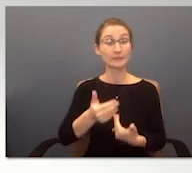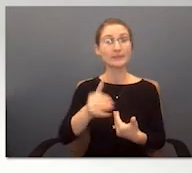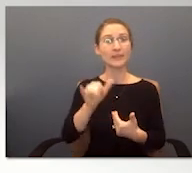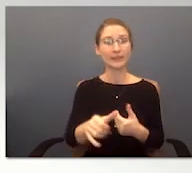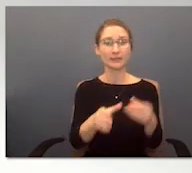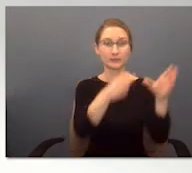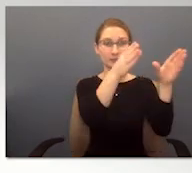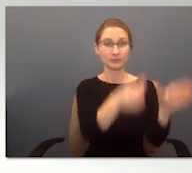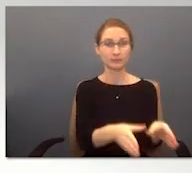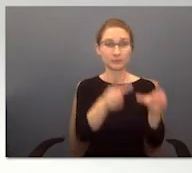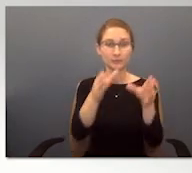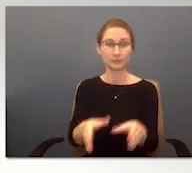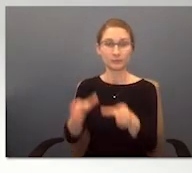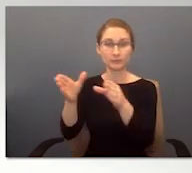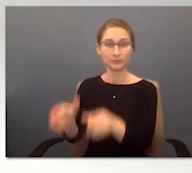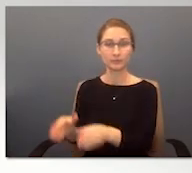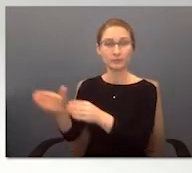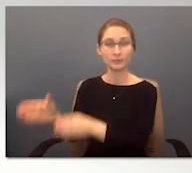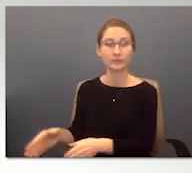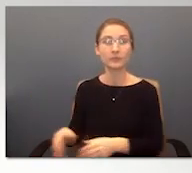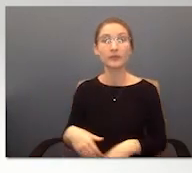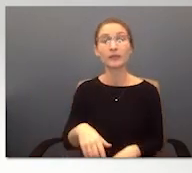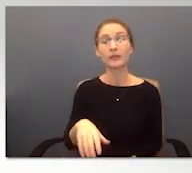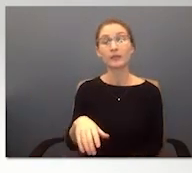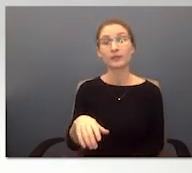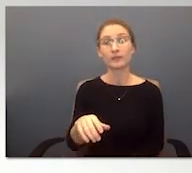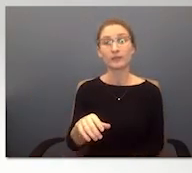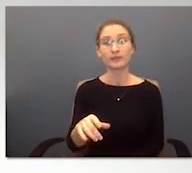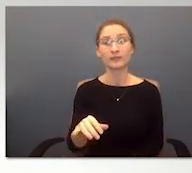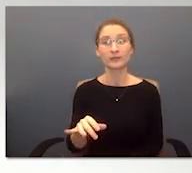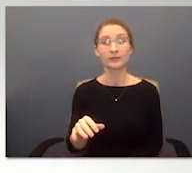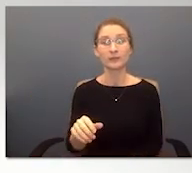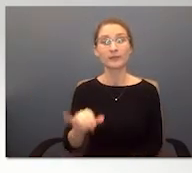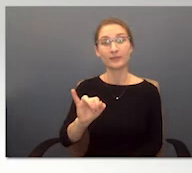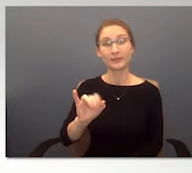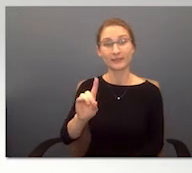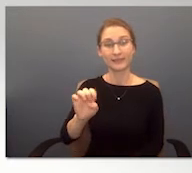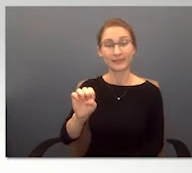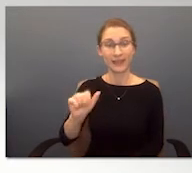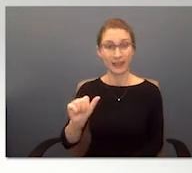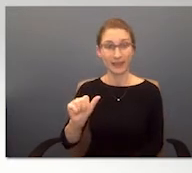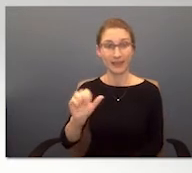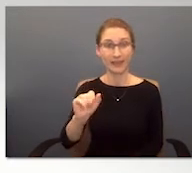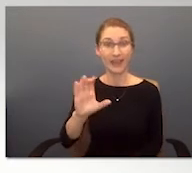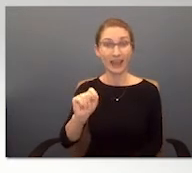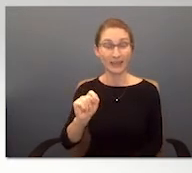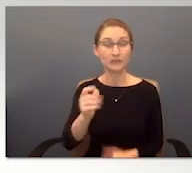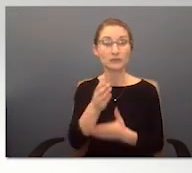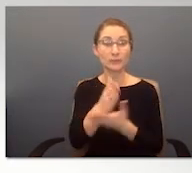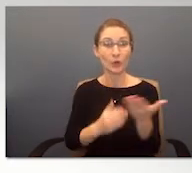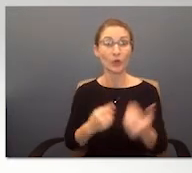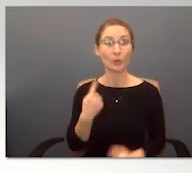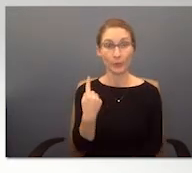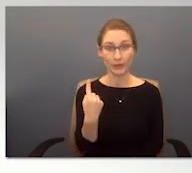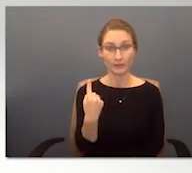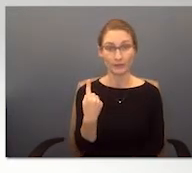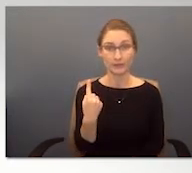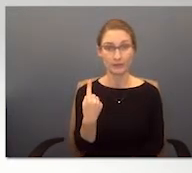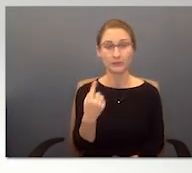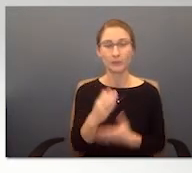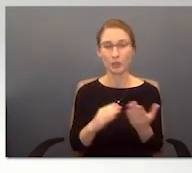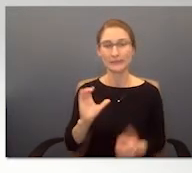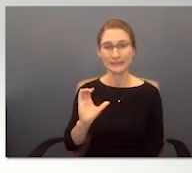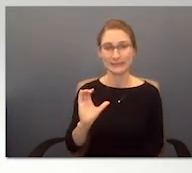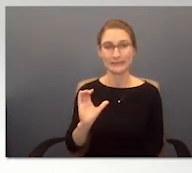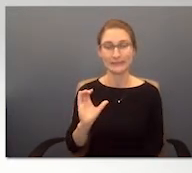the Individual with Disabilities Education Act Part C program here in Florida. We call it Early Steps. Other